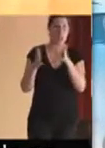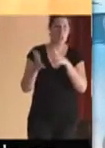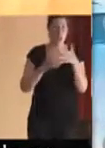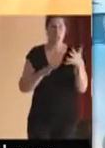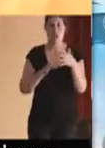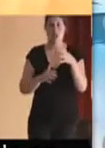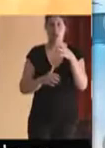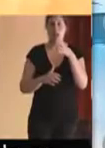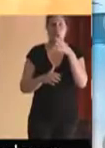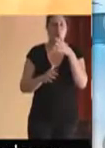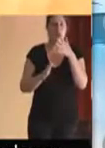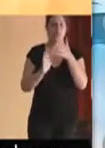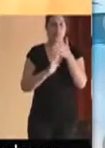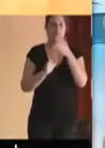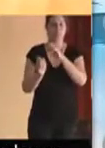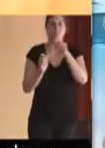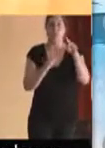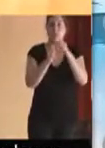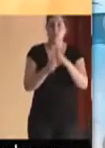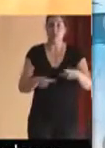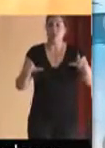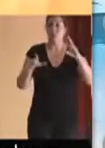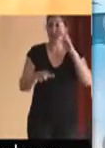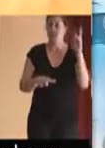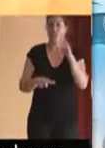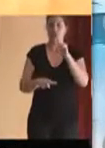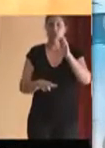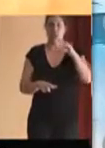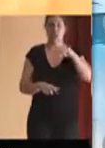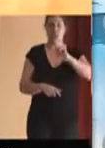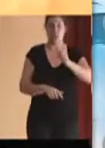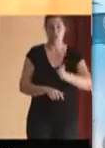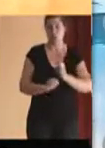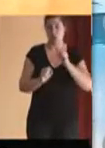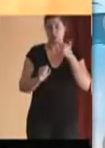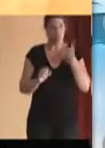0.7 or something, but we are now going to migrate to the platforms that